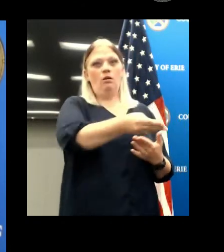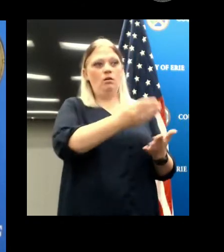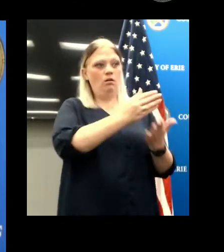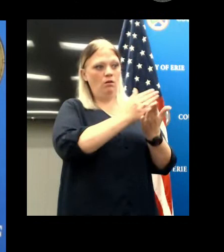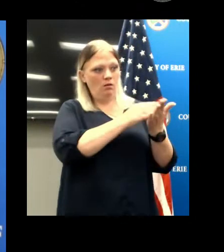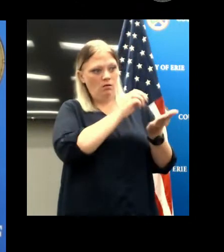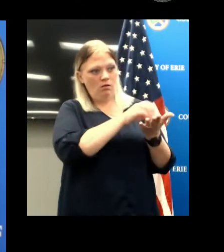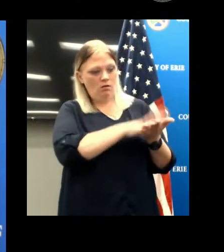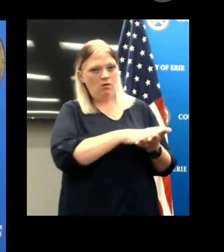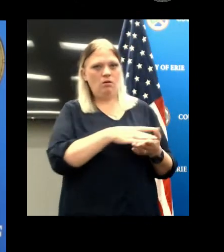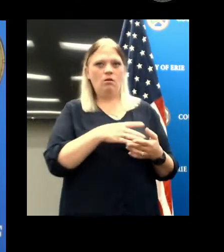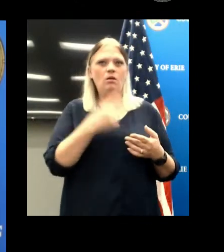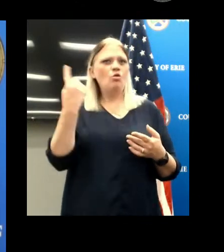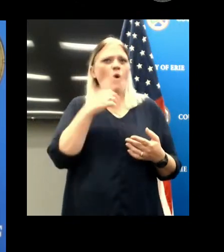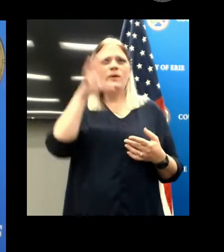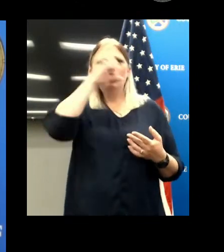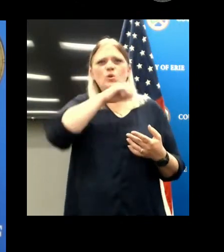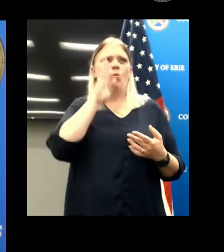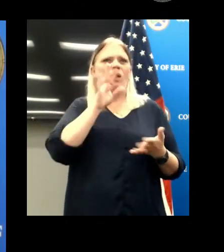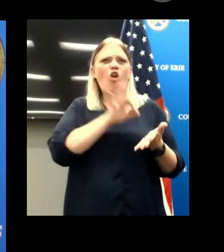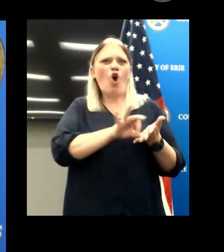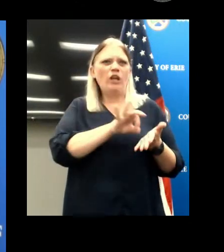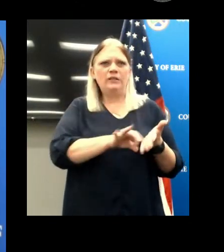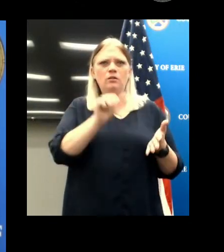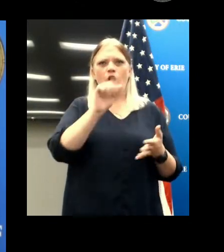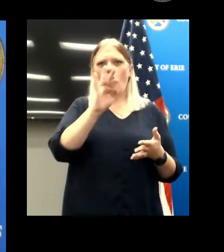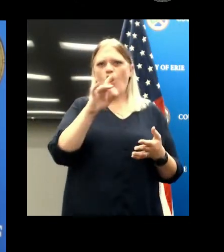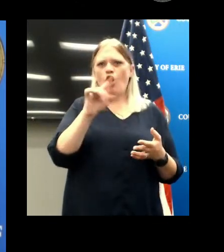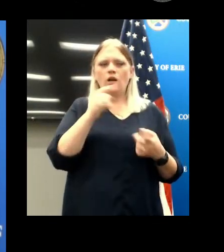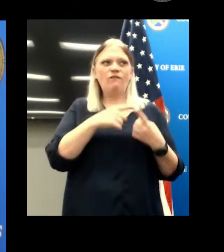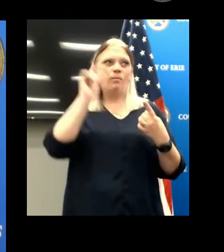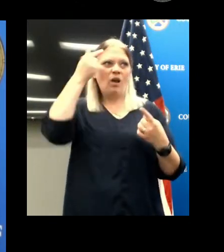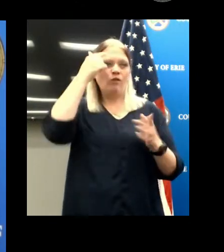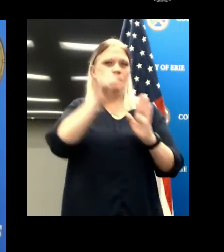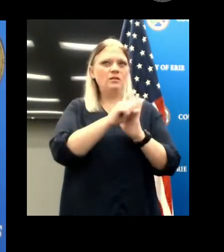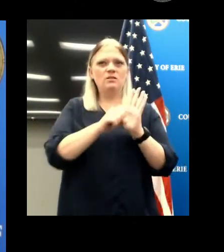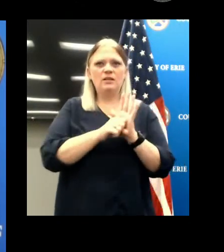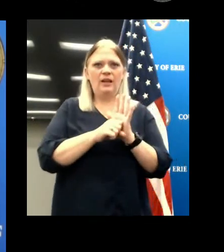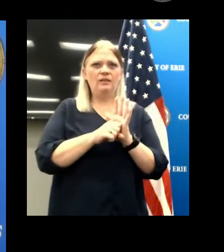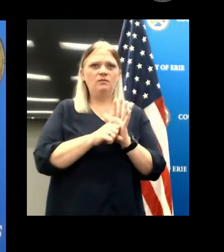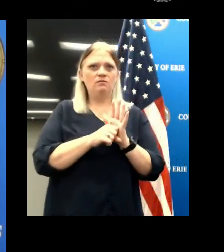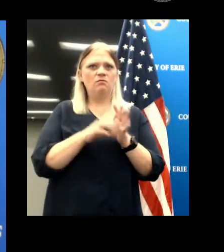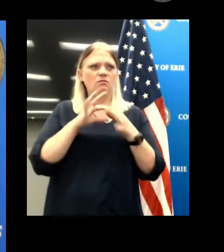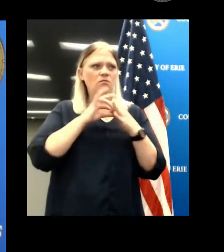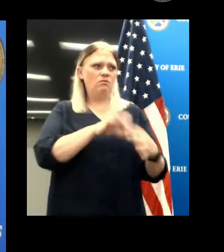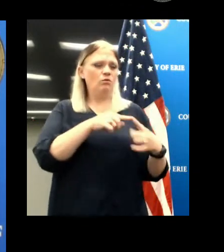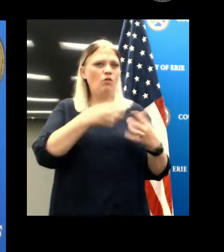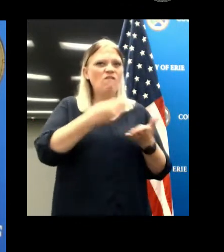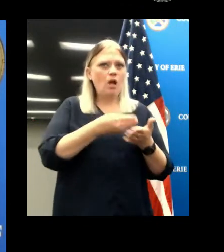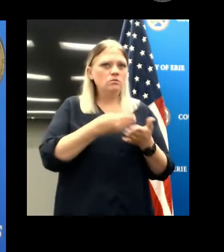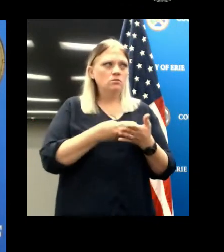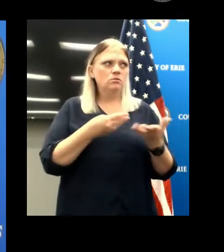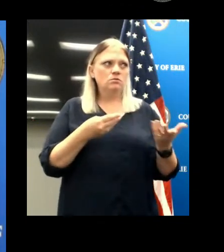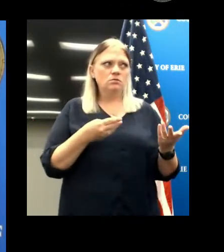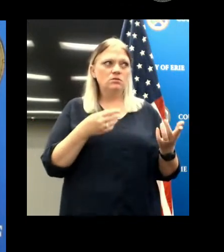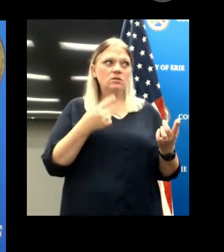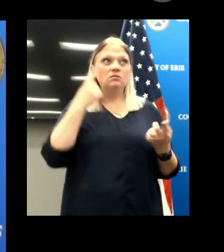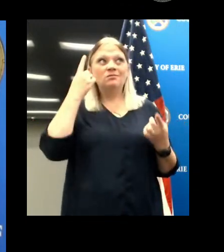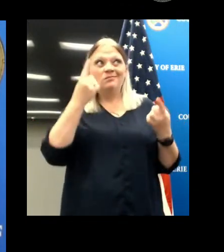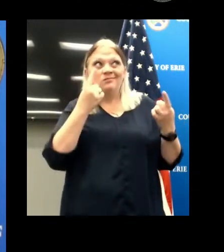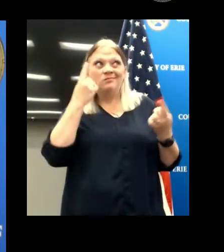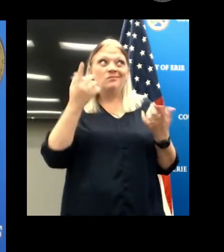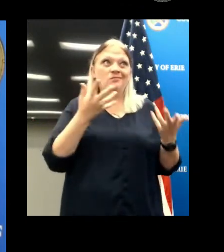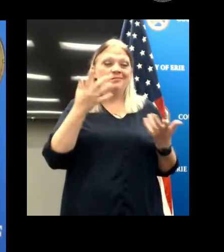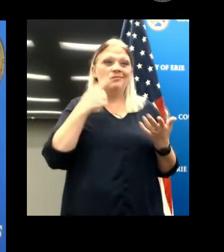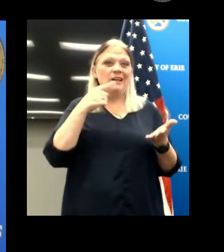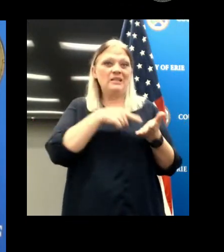that there were going to be audits by the federal government or the state with regards to the funds, and considering it's